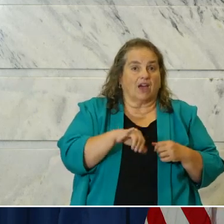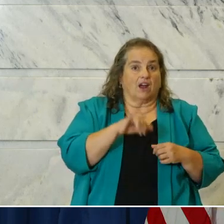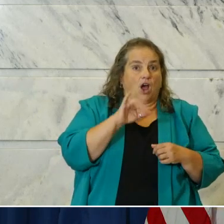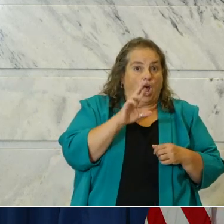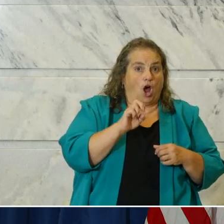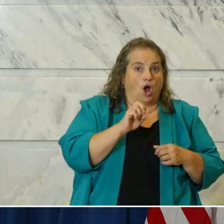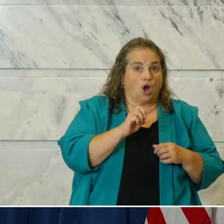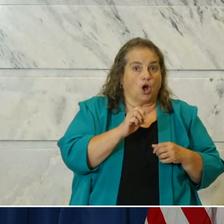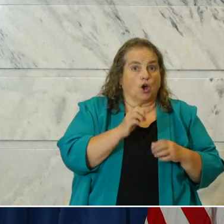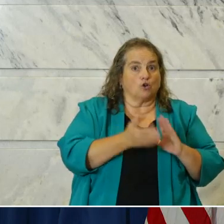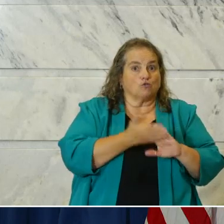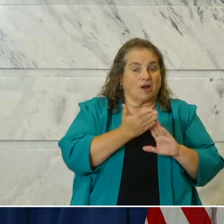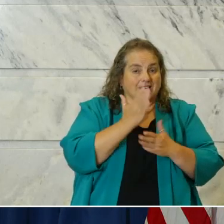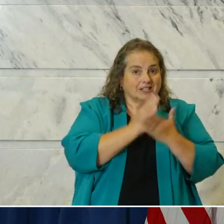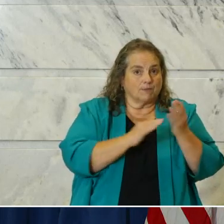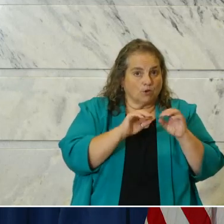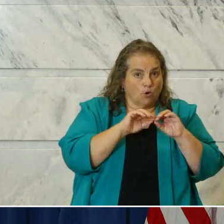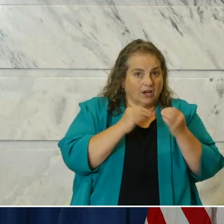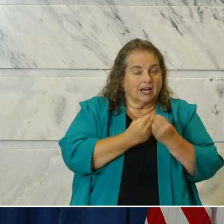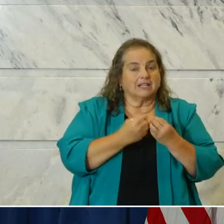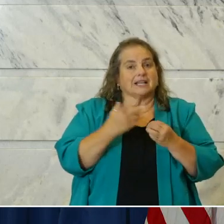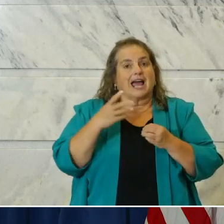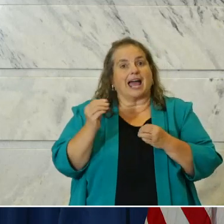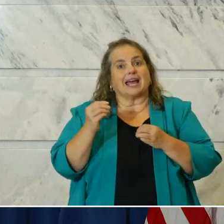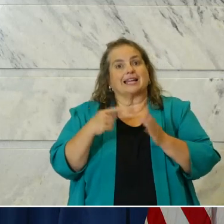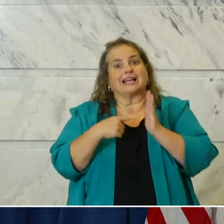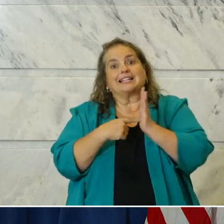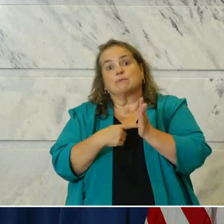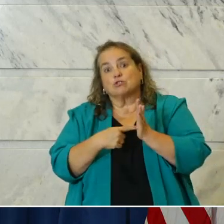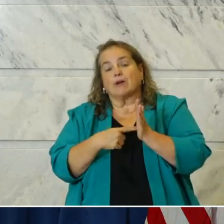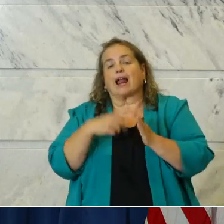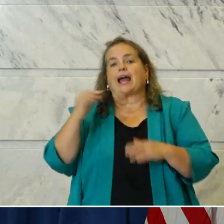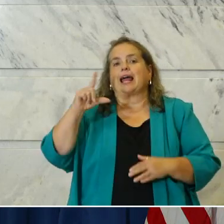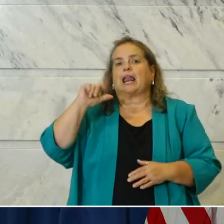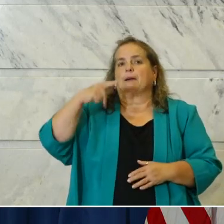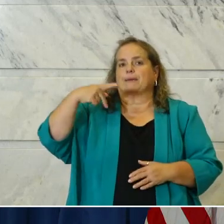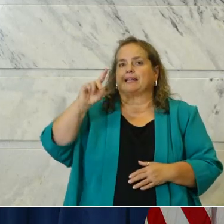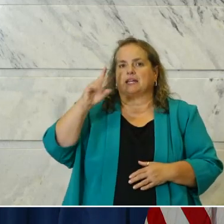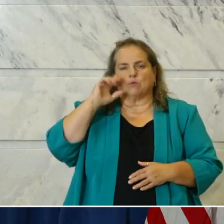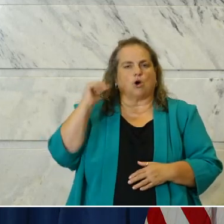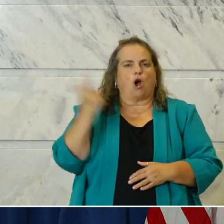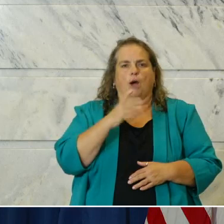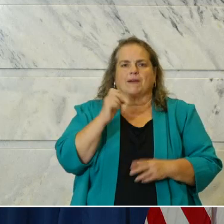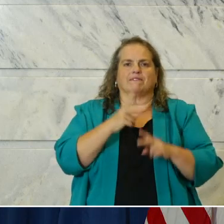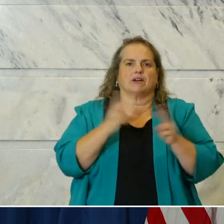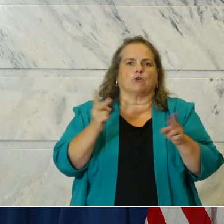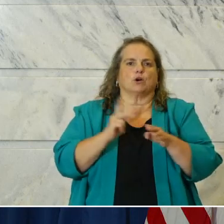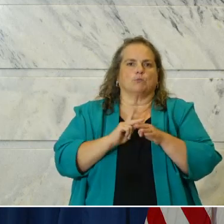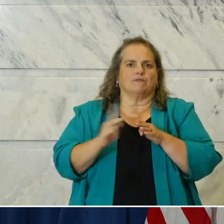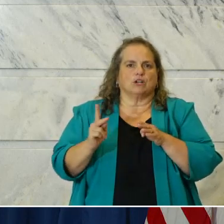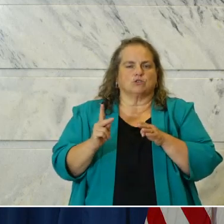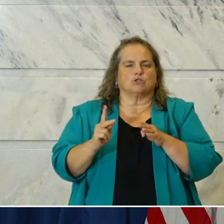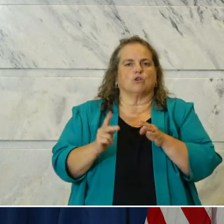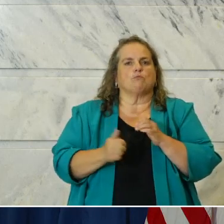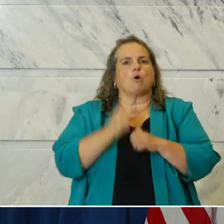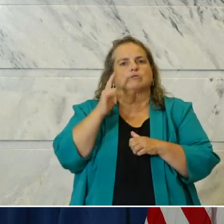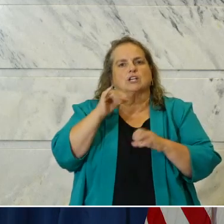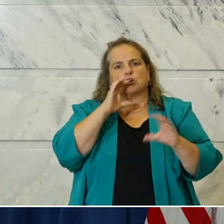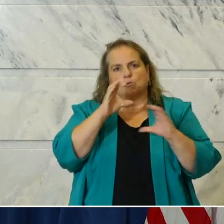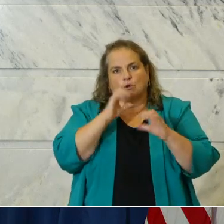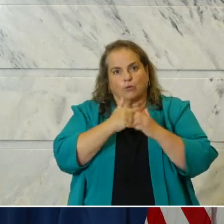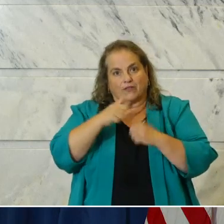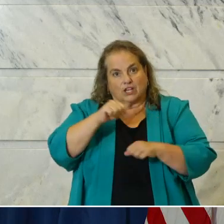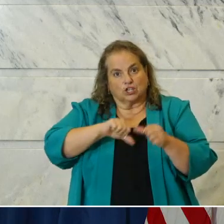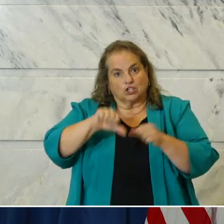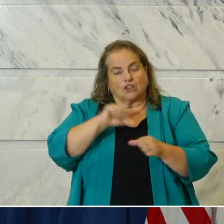are running some of the organizations that are going to be demonstrating and LMPD have all been very professional, for the most part, communicating with each other.